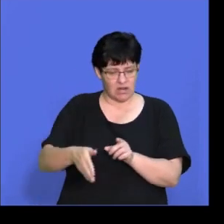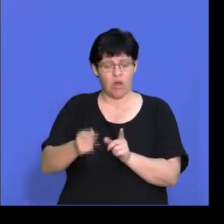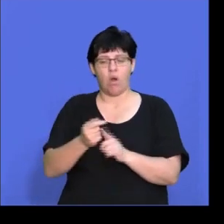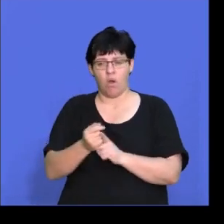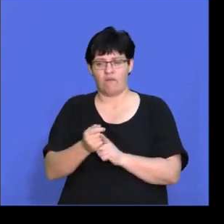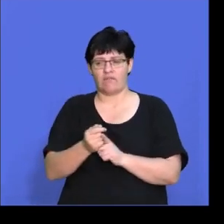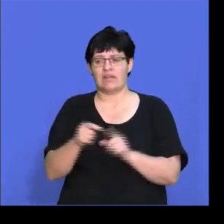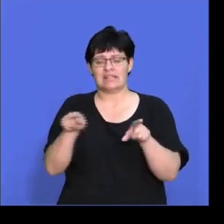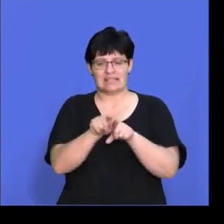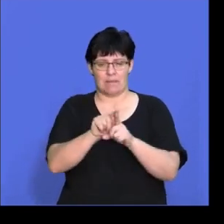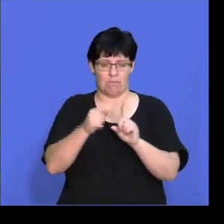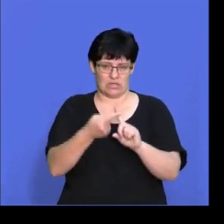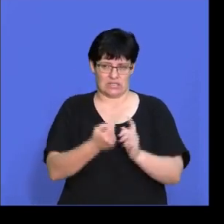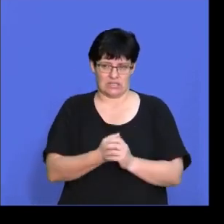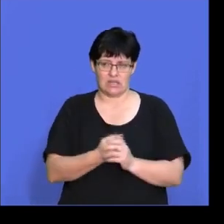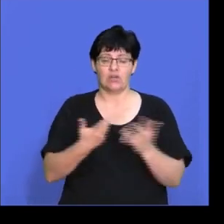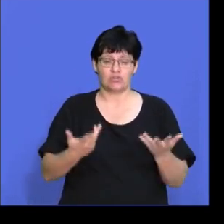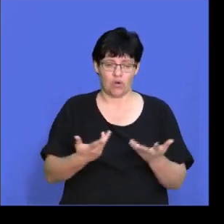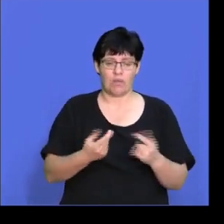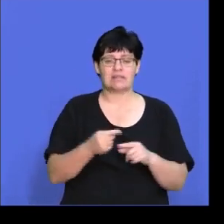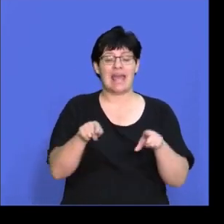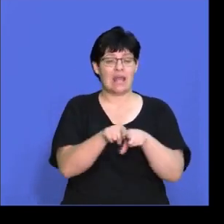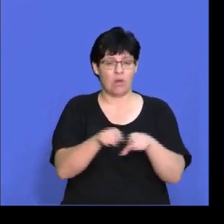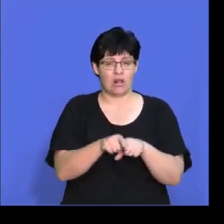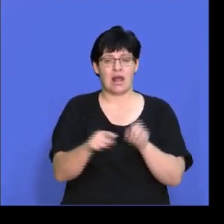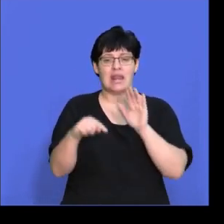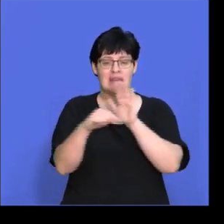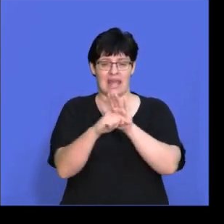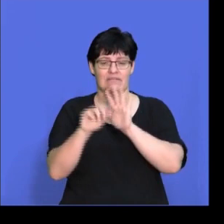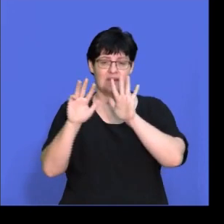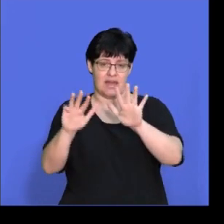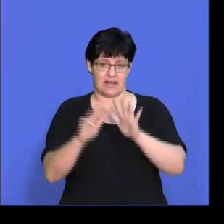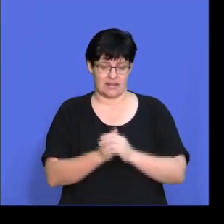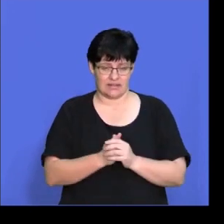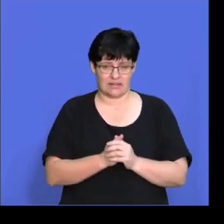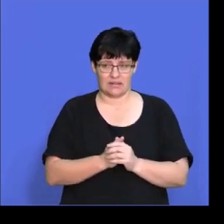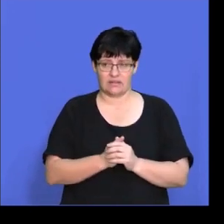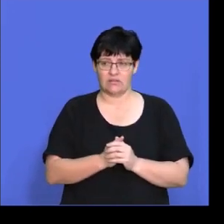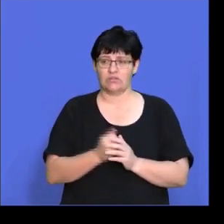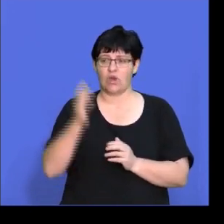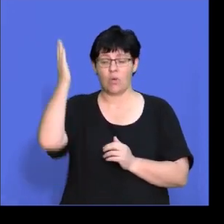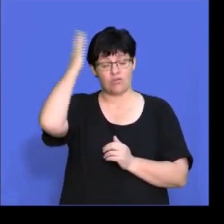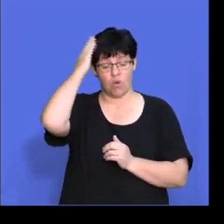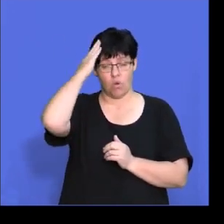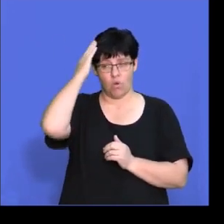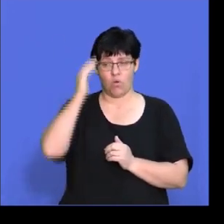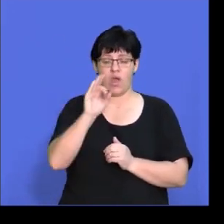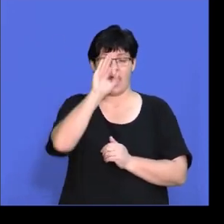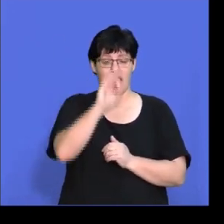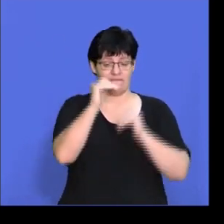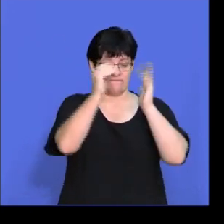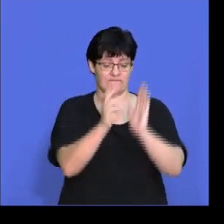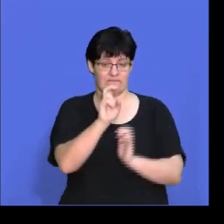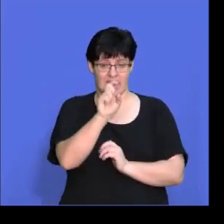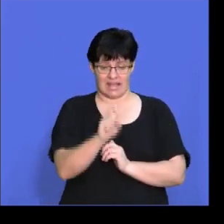the tangent at that same point. So it must be equal to negative 9. Okay, so we now know that f